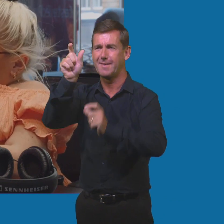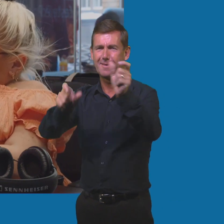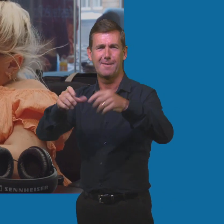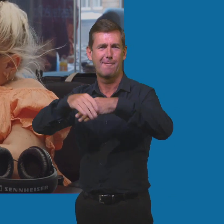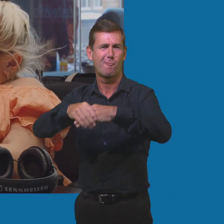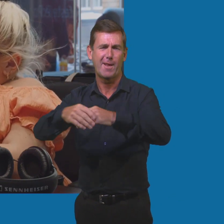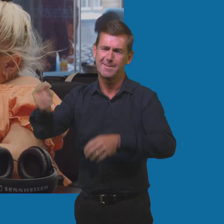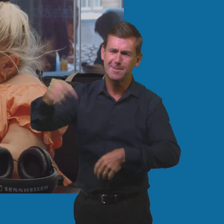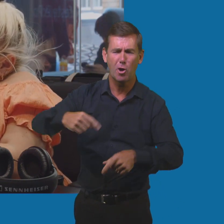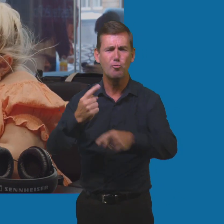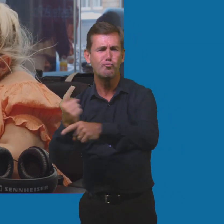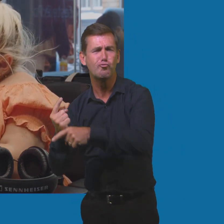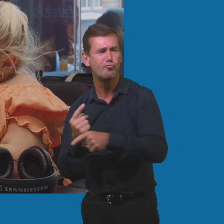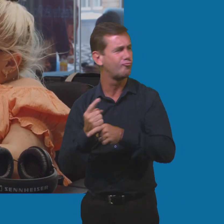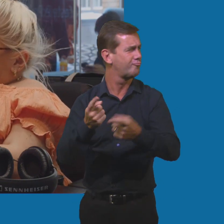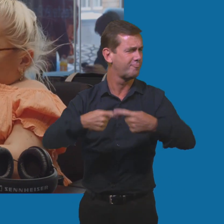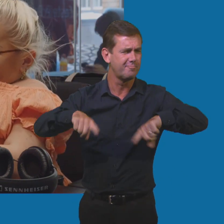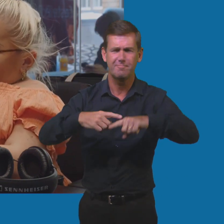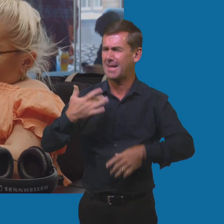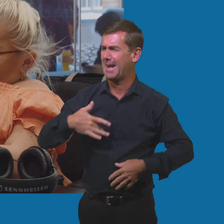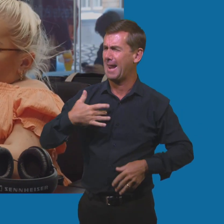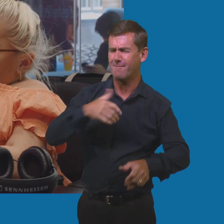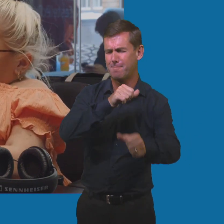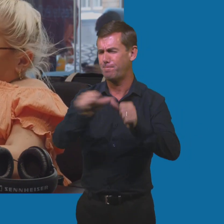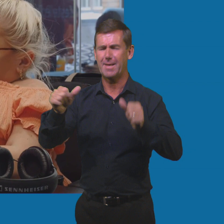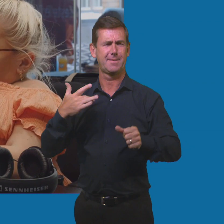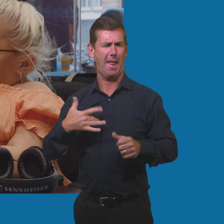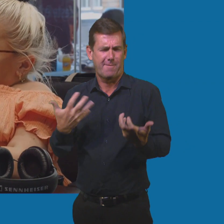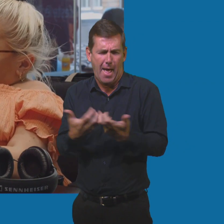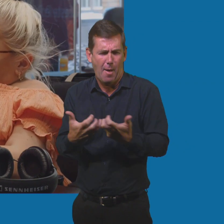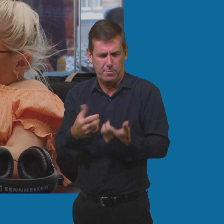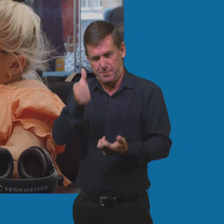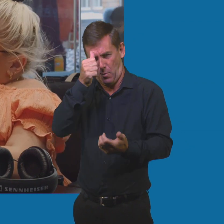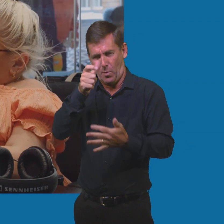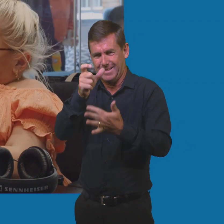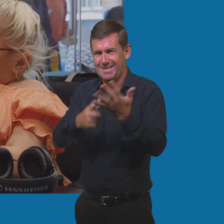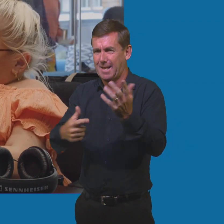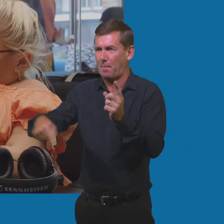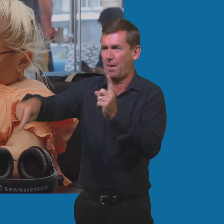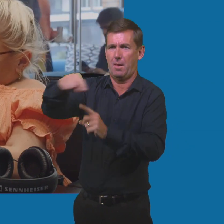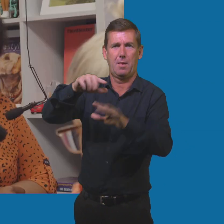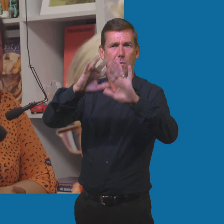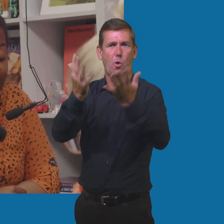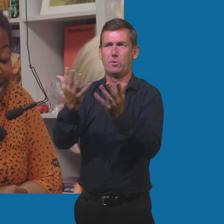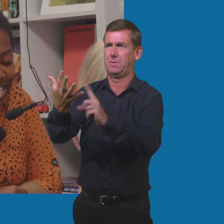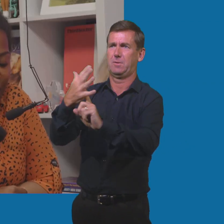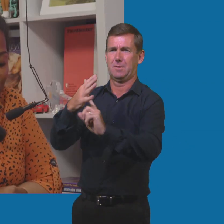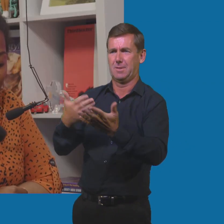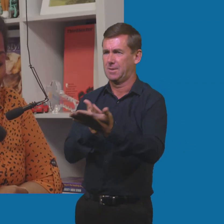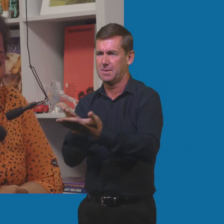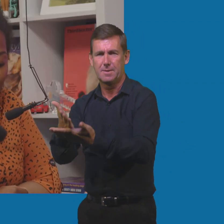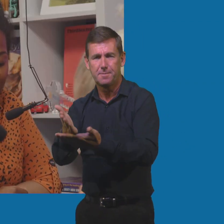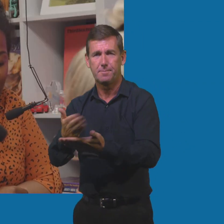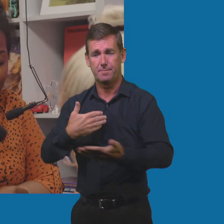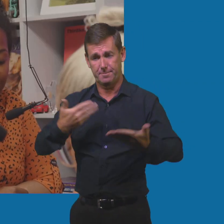for a conversation about how we can all live our best lives, particularly when navigating a disabling world. And today